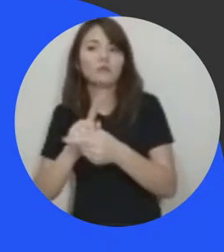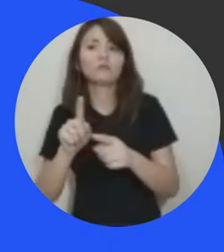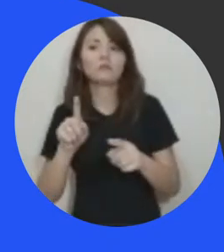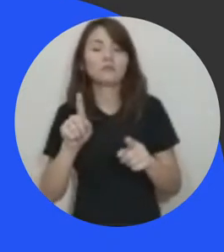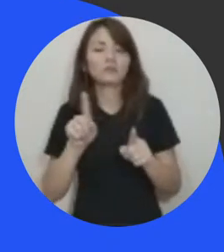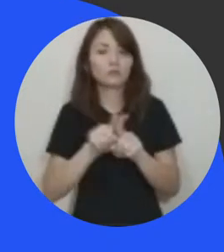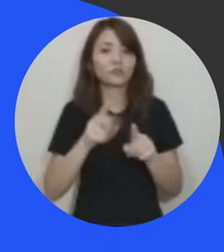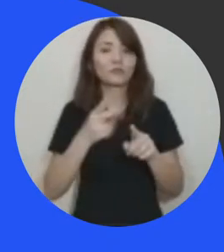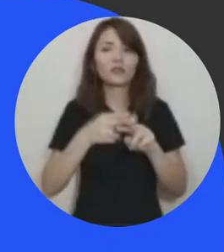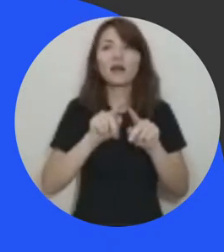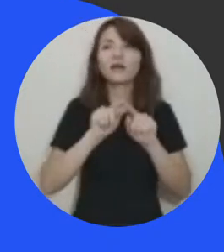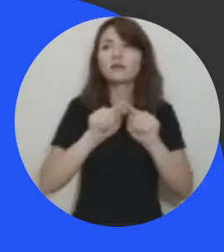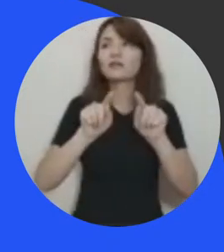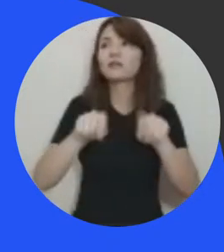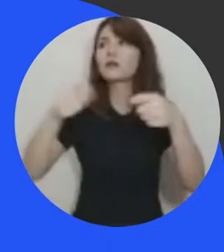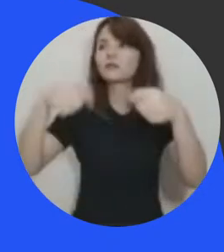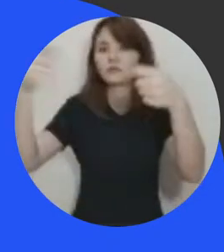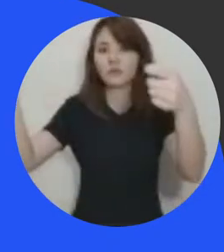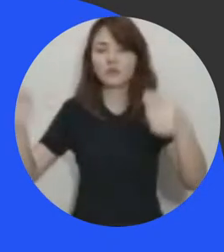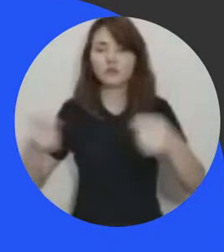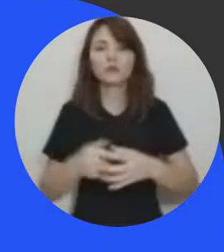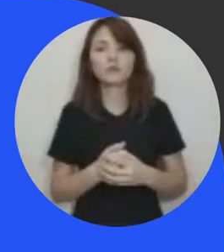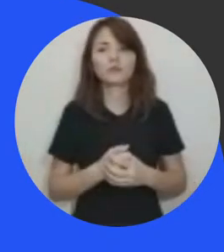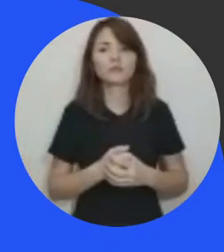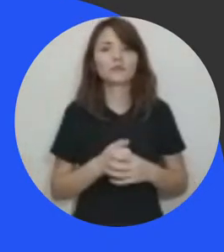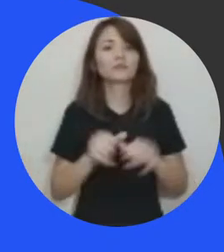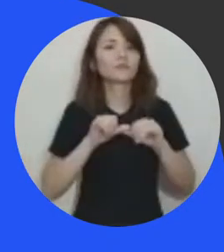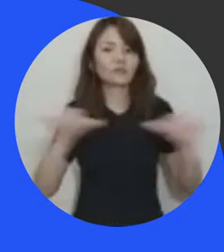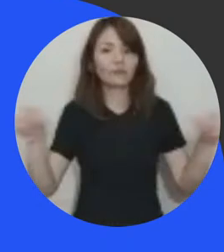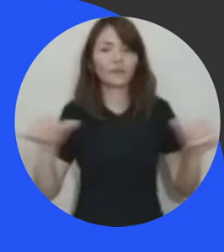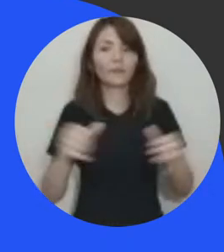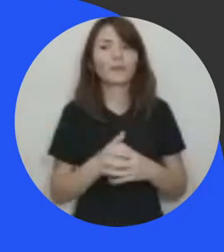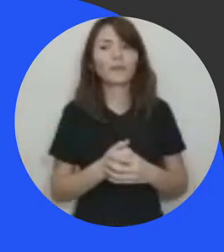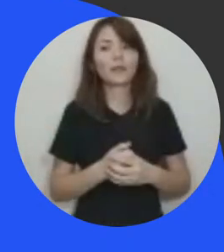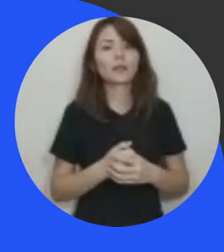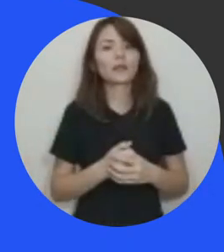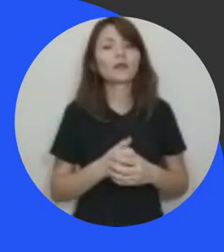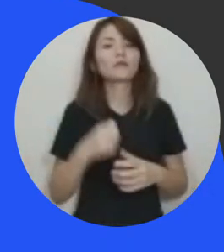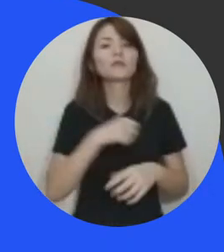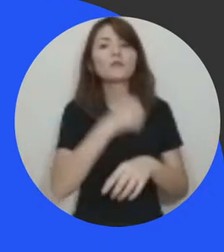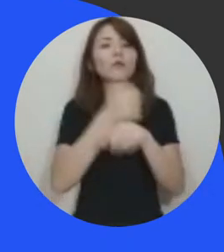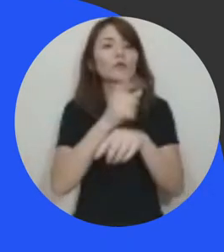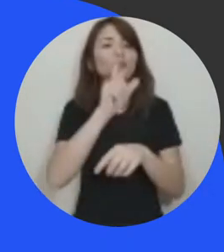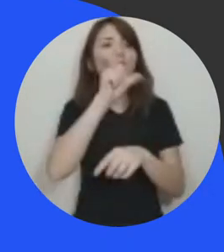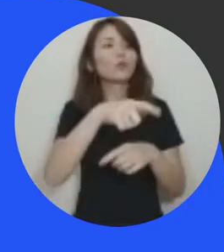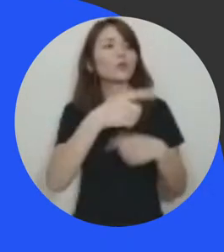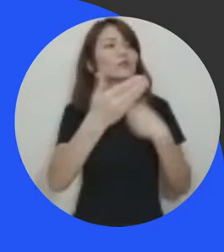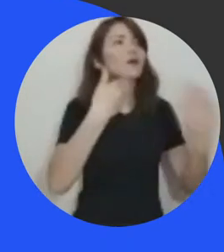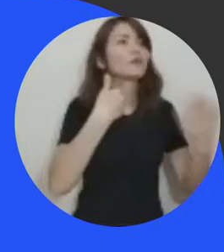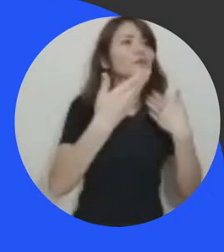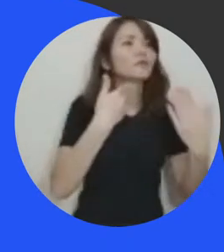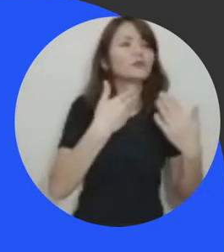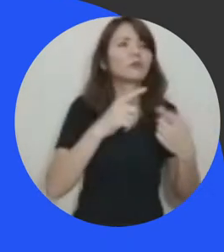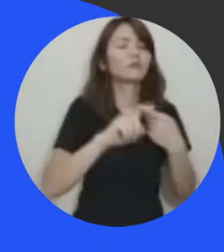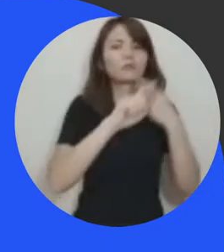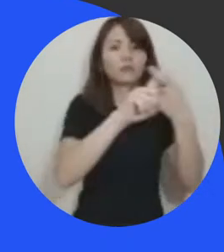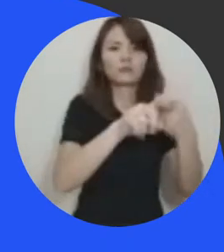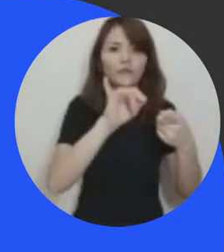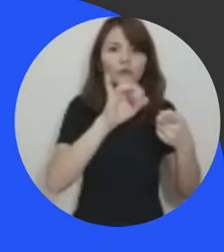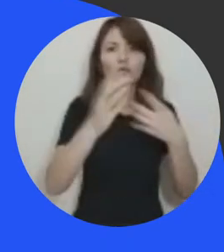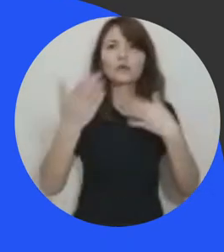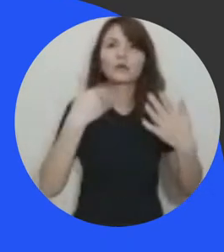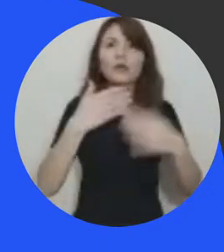population, is the network of contacts, is how people interact and how people behave. And most